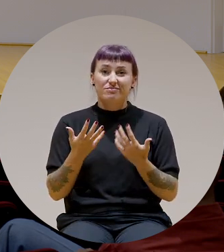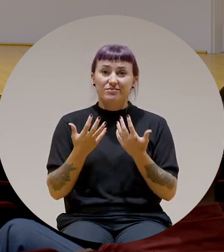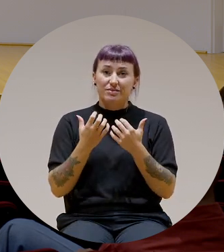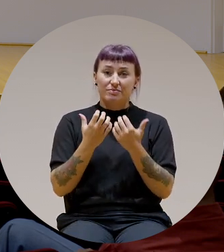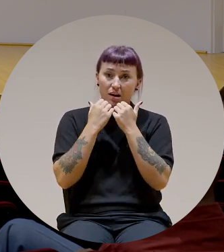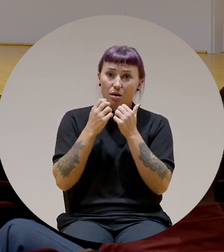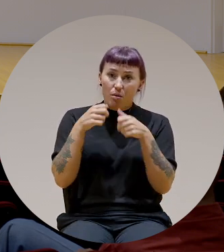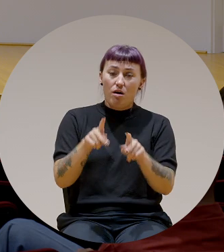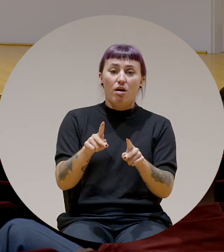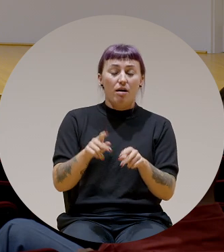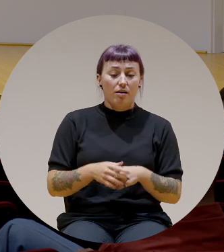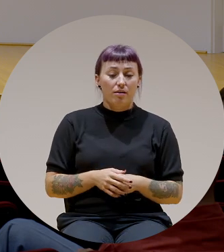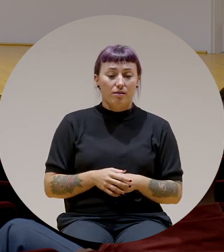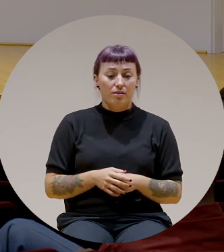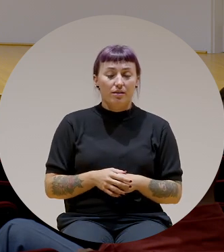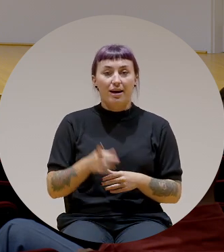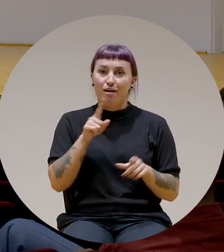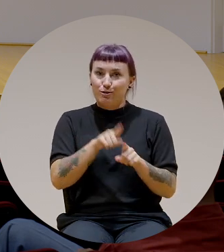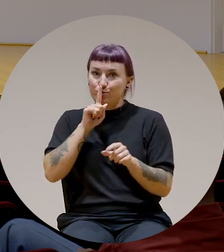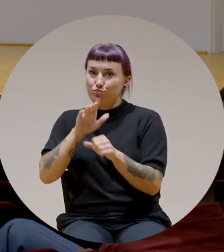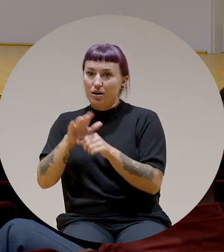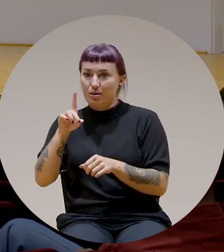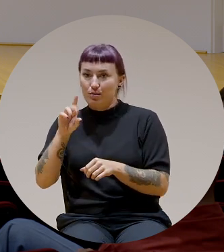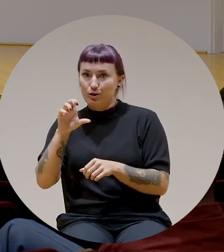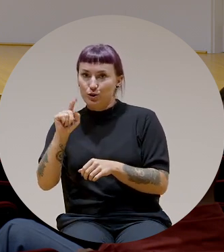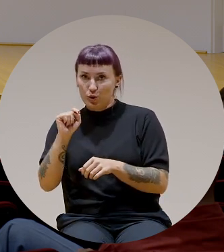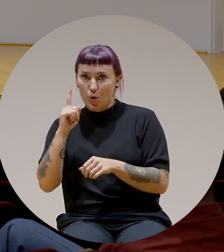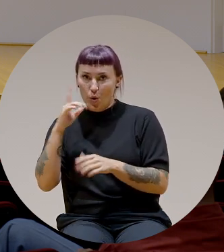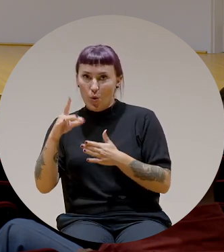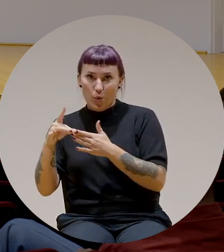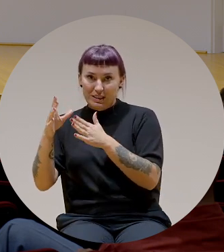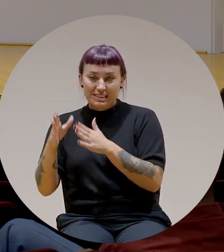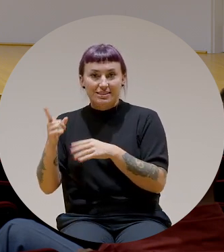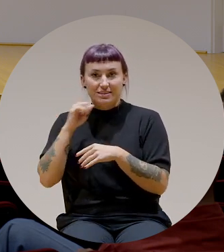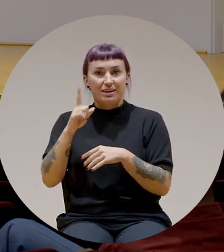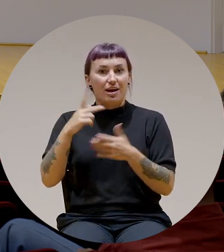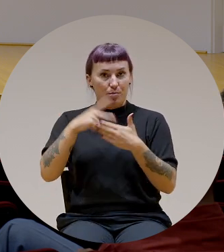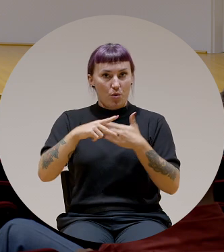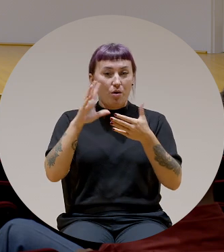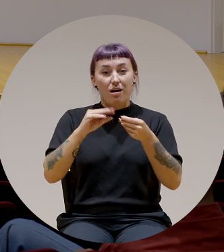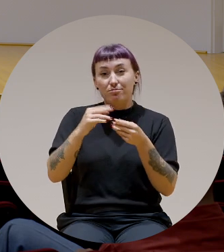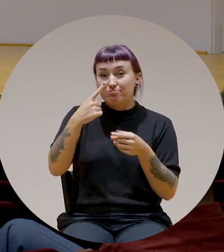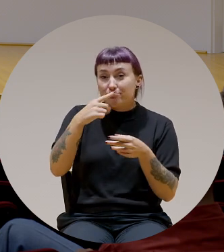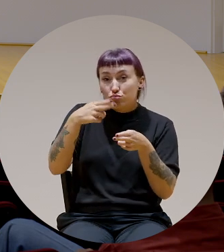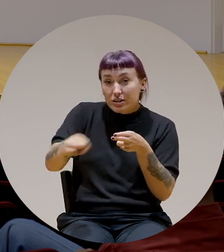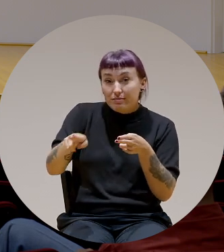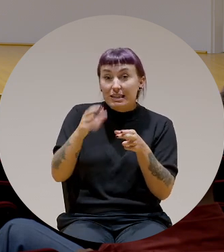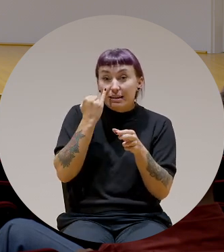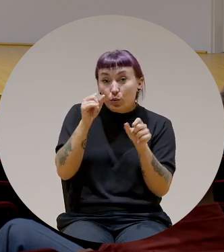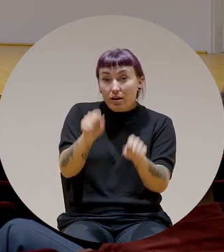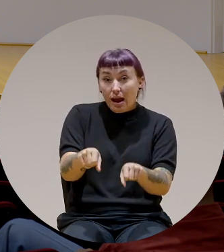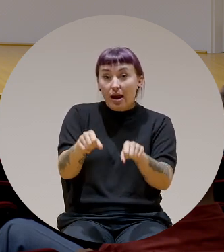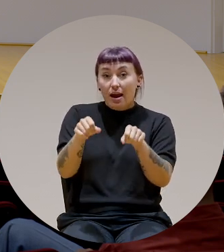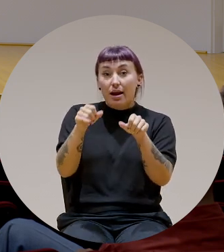valuable opportunity, and also I promised our docents that the program will touch on it, can you very briefly, if you could,